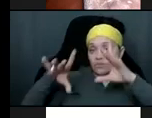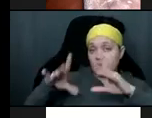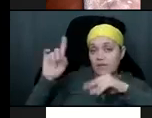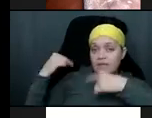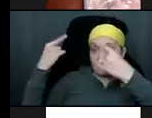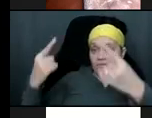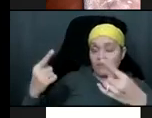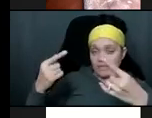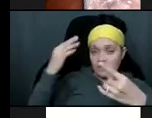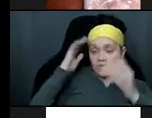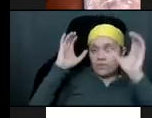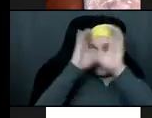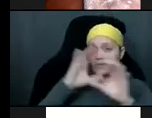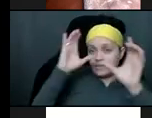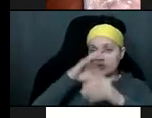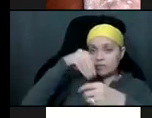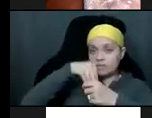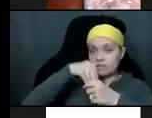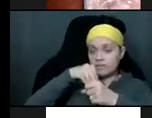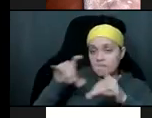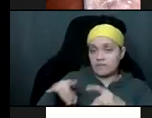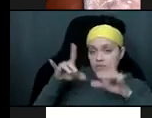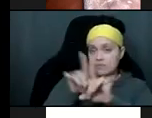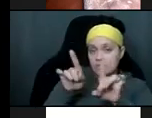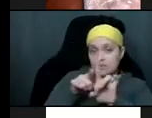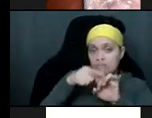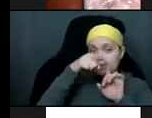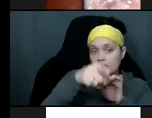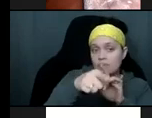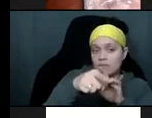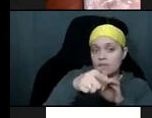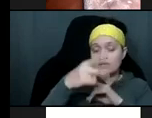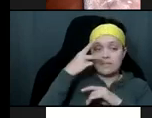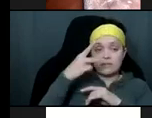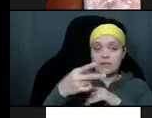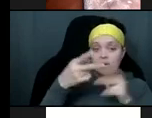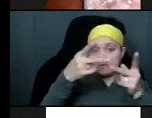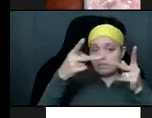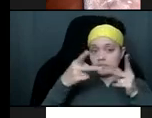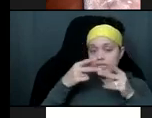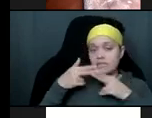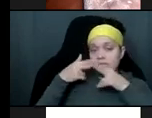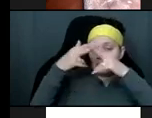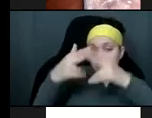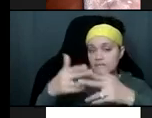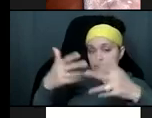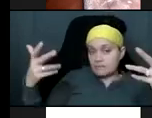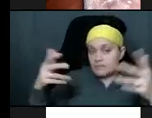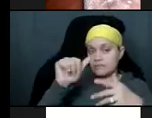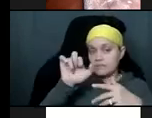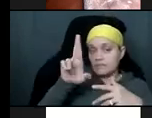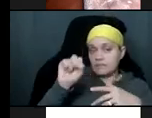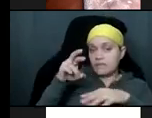eventually, explored the interiors of Australia too, they came across this place and they gave it a name, Ayers